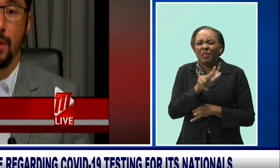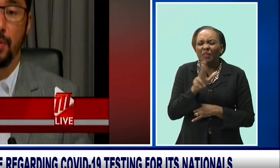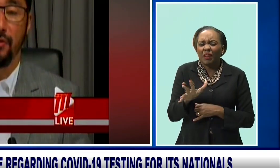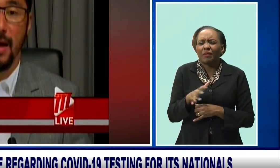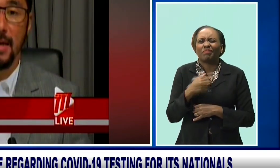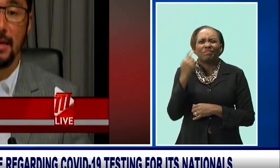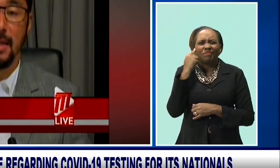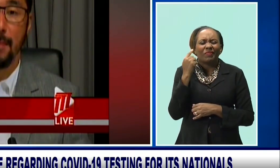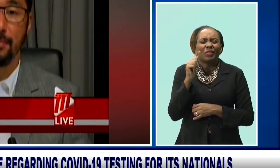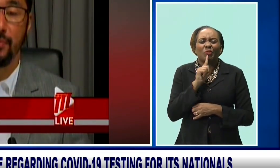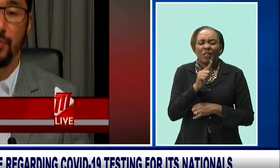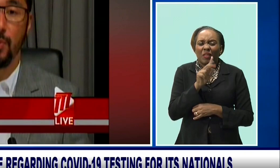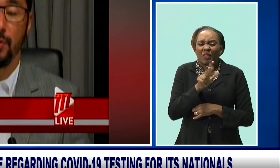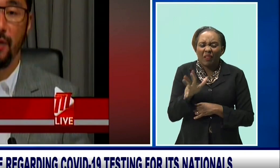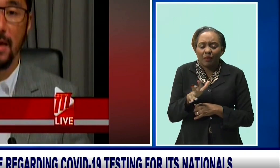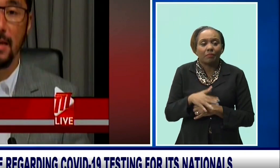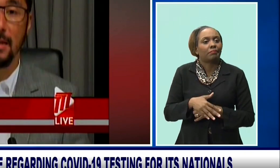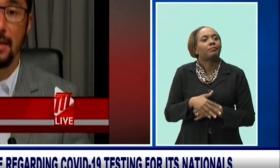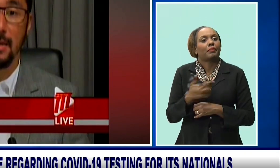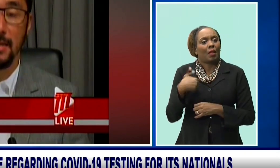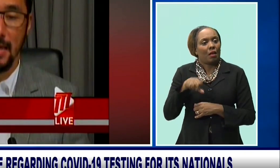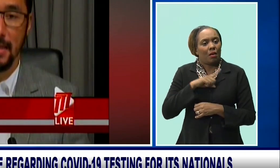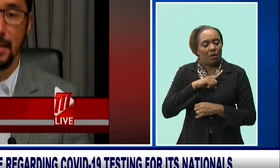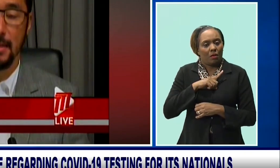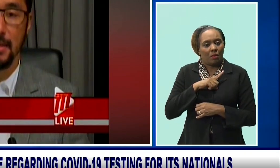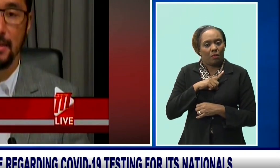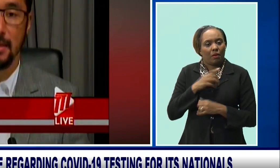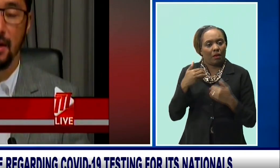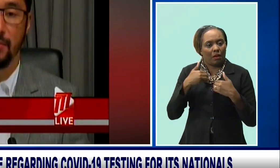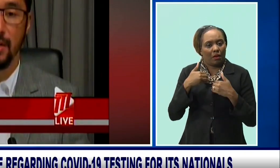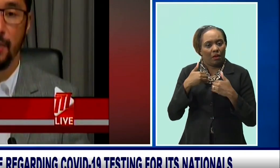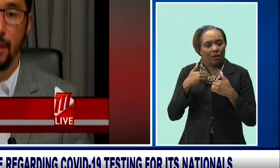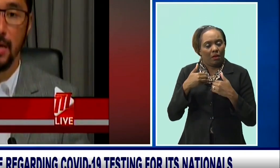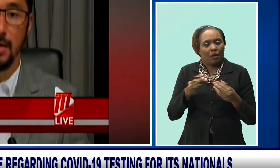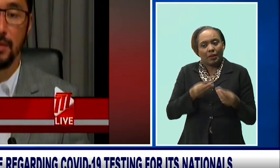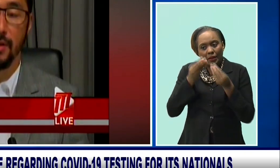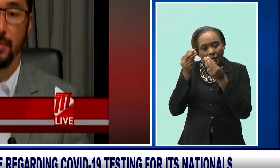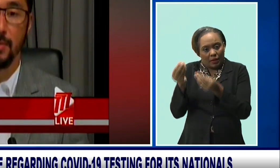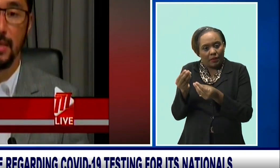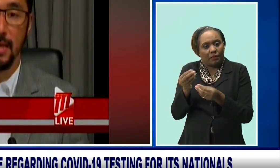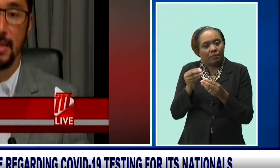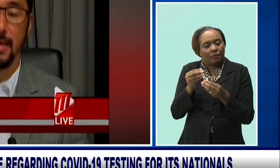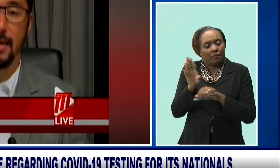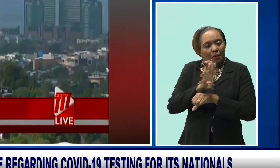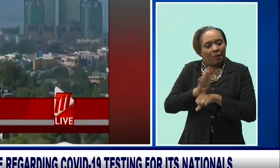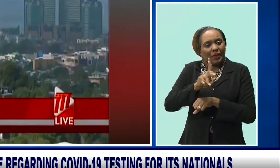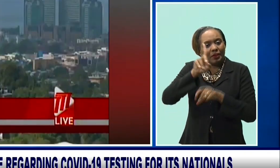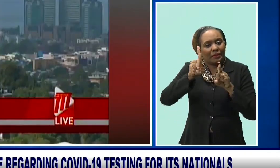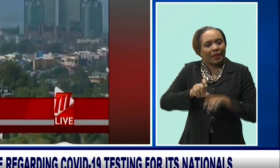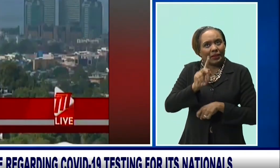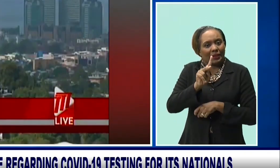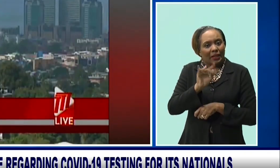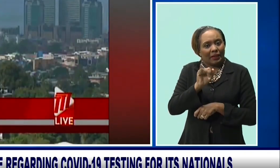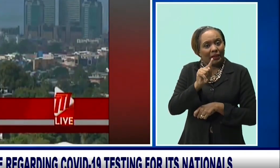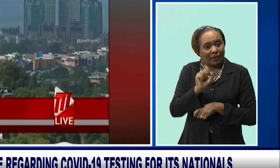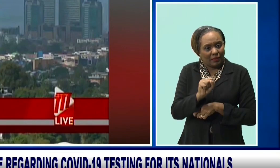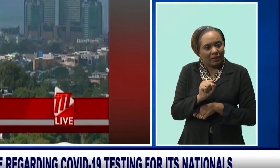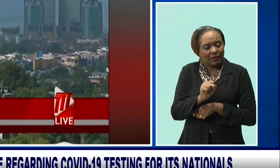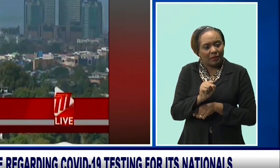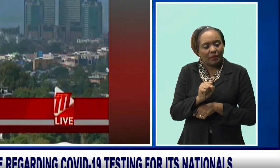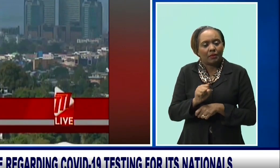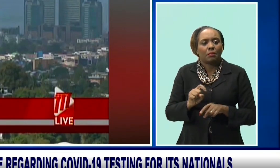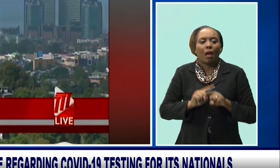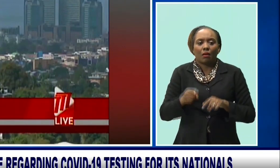We provided the test kits to the government of Barbados for them to be tested. He said, though, it